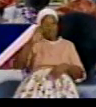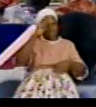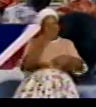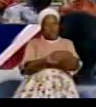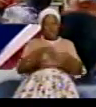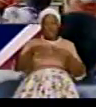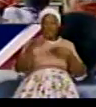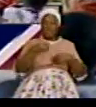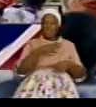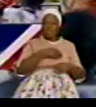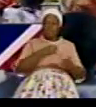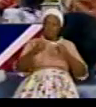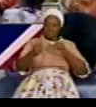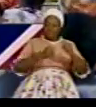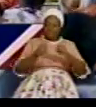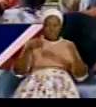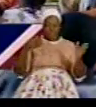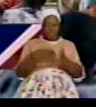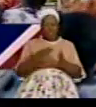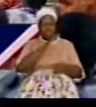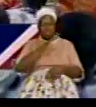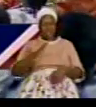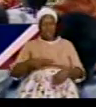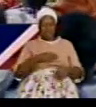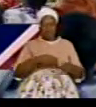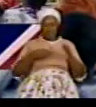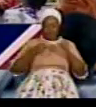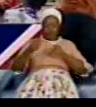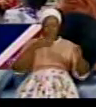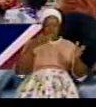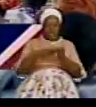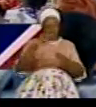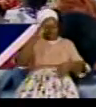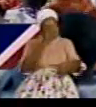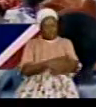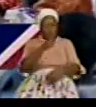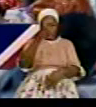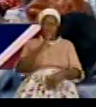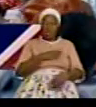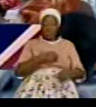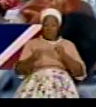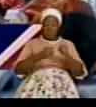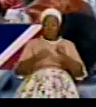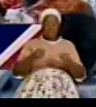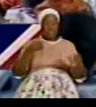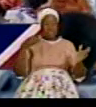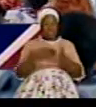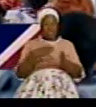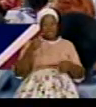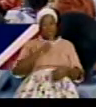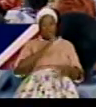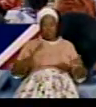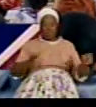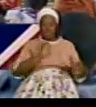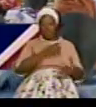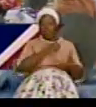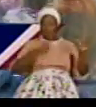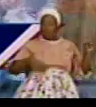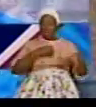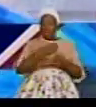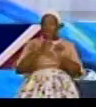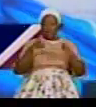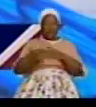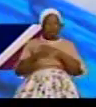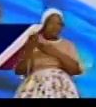against Christ, against the Son of God, against our Lord and Savior in the past. But now the call of